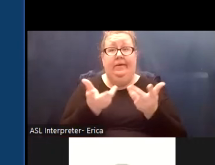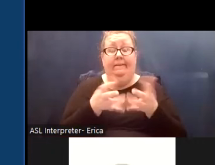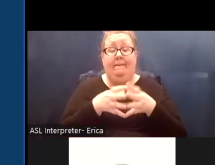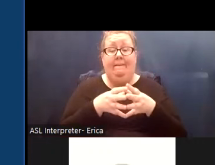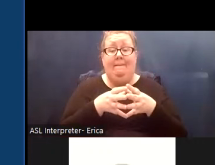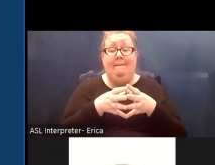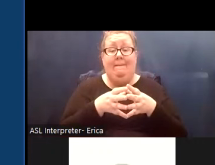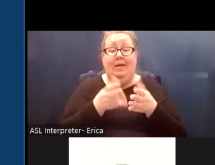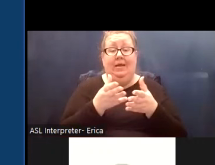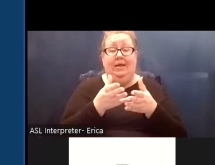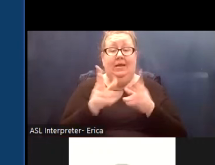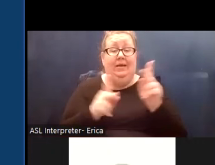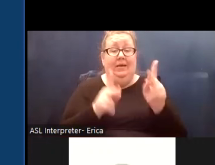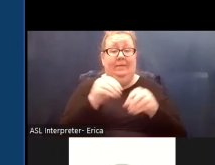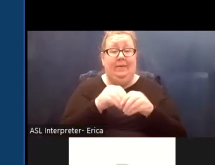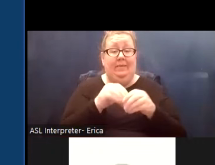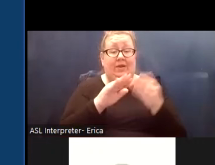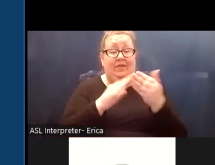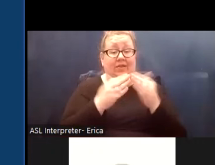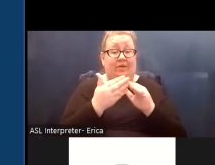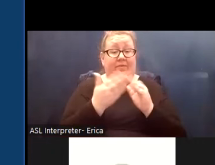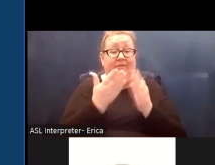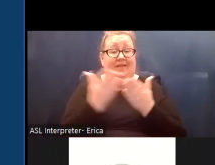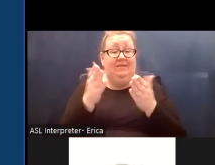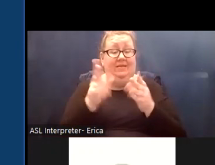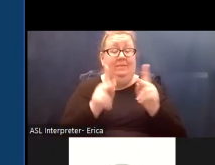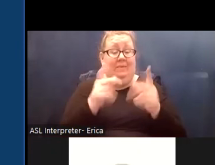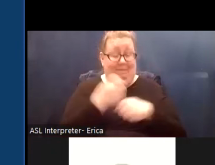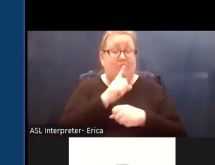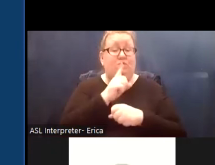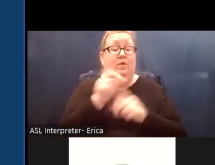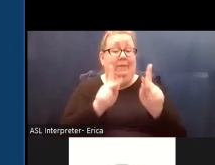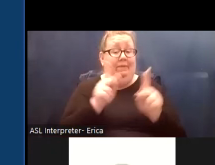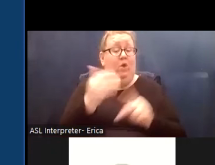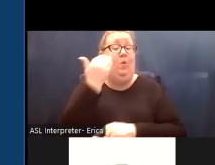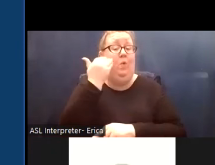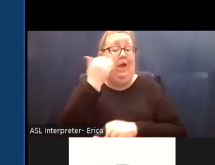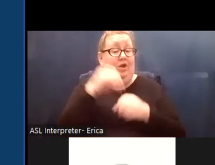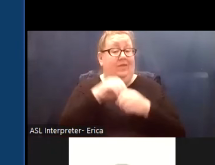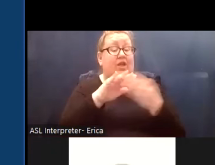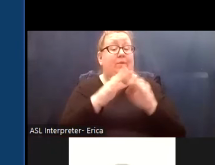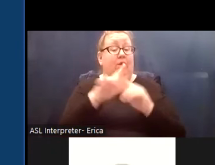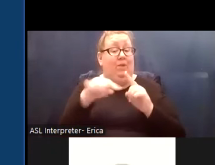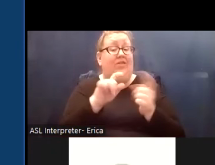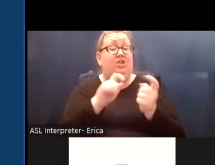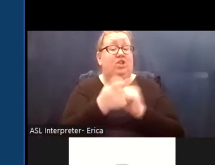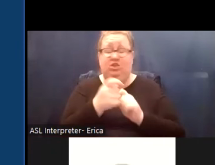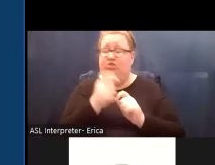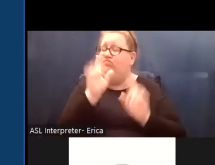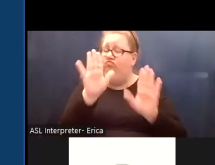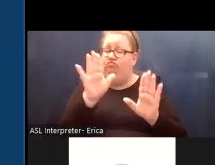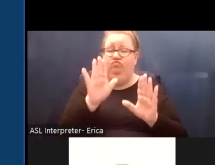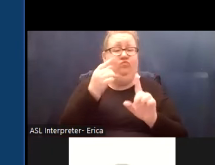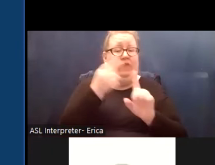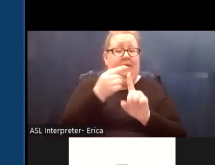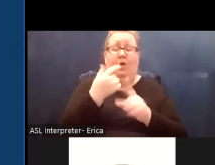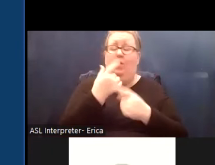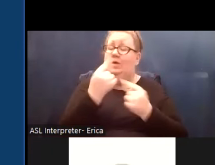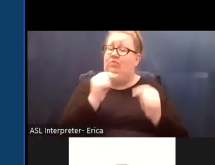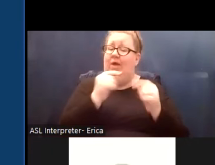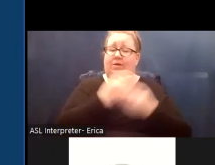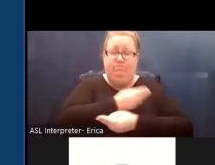making sure people in the community are aware of those upcoming changes. That's a great point. I think, you know, we try to get the word out as much as we can,